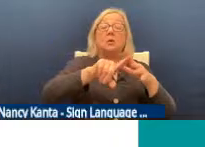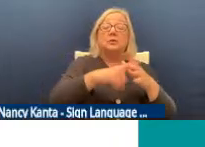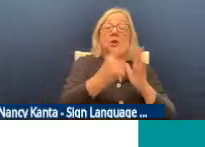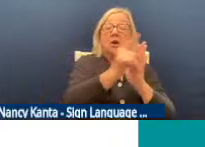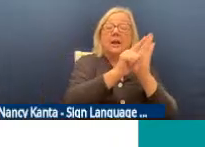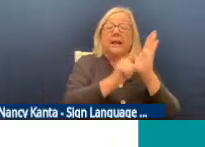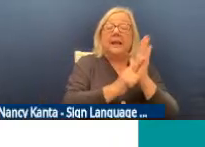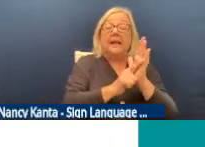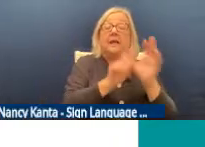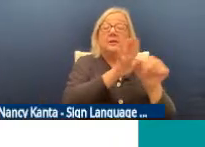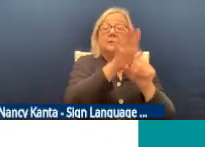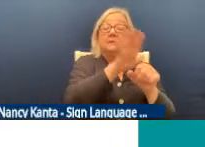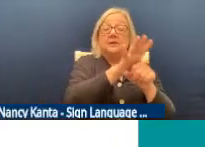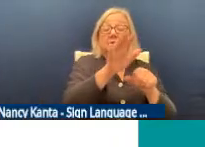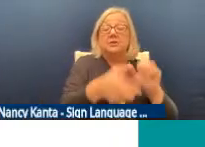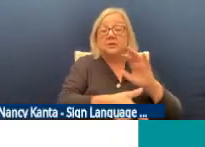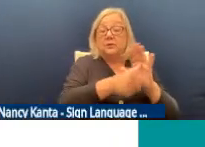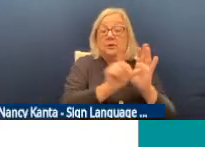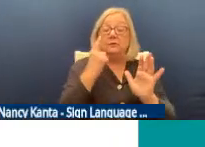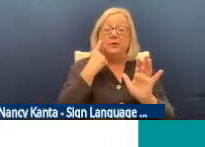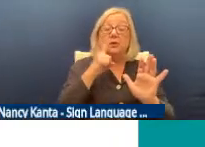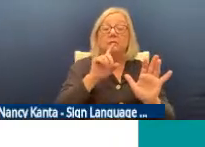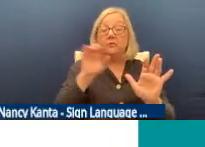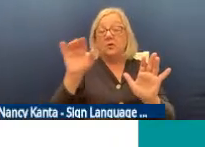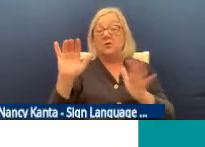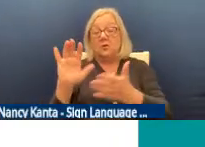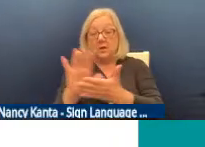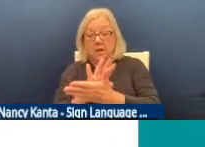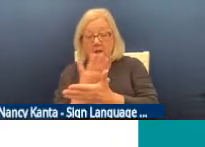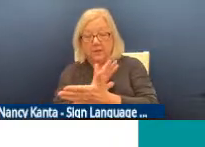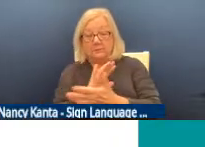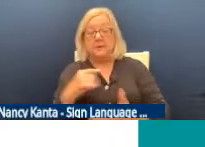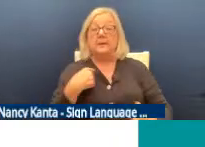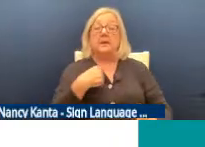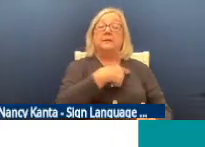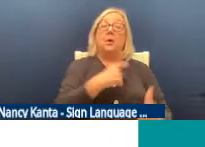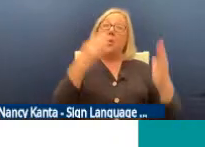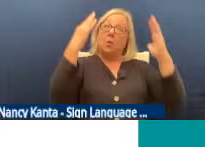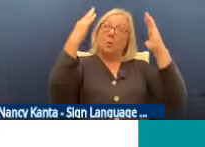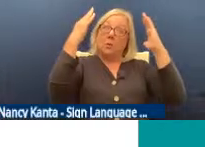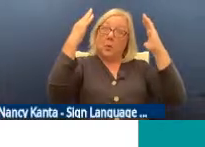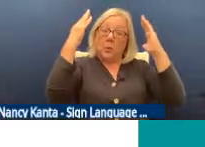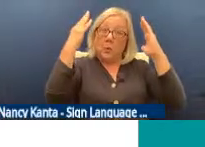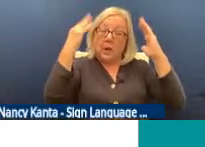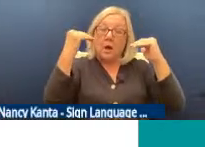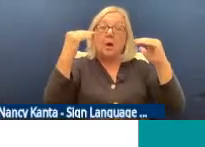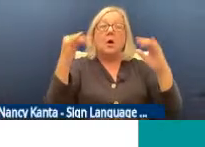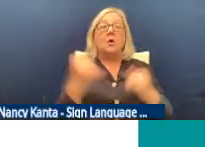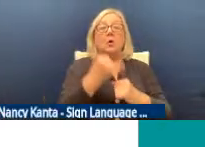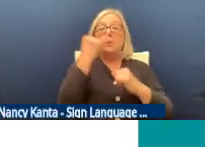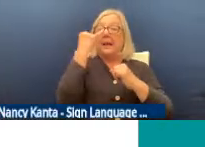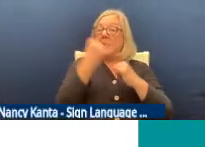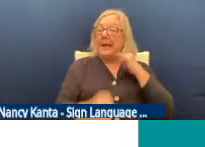for that document, and with the grand hope of reaching the final